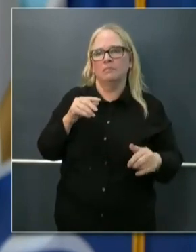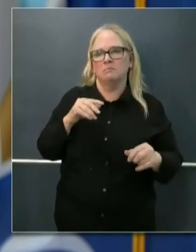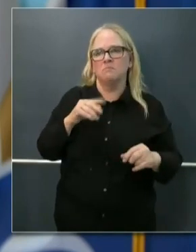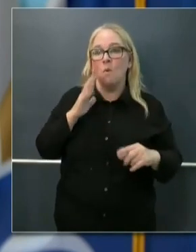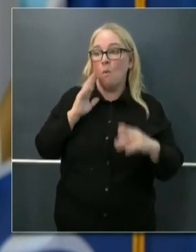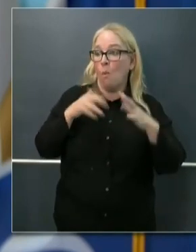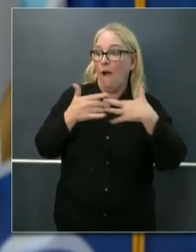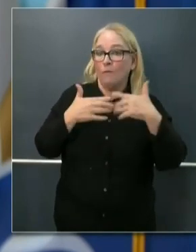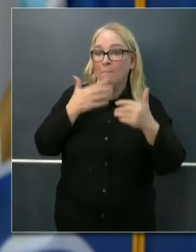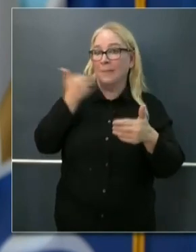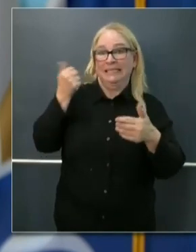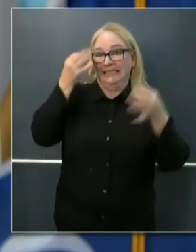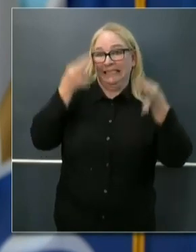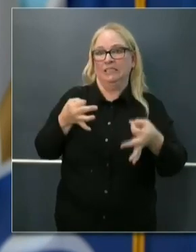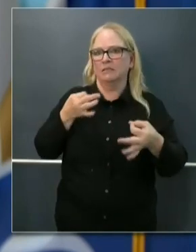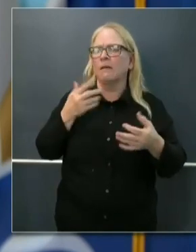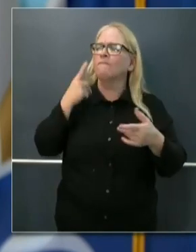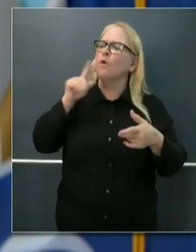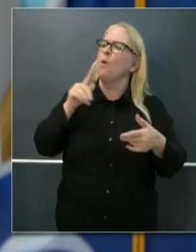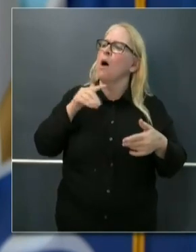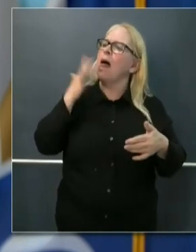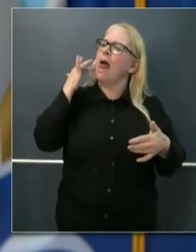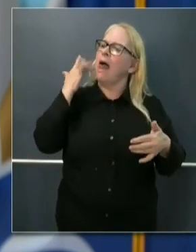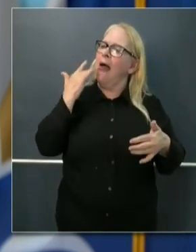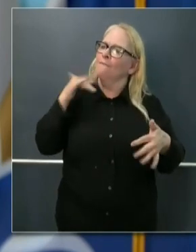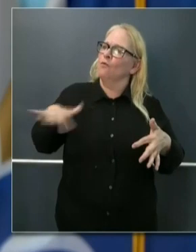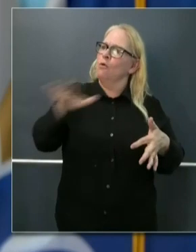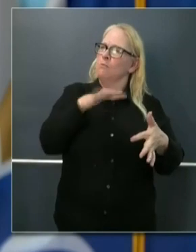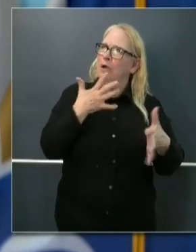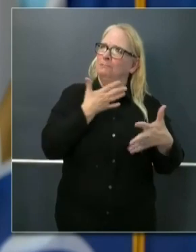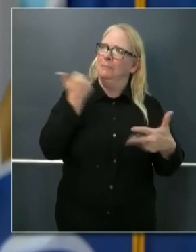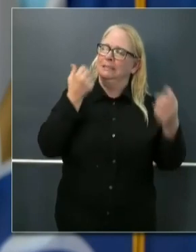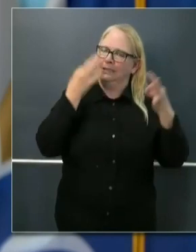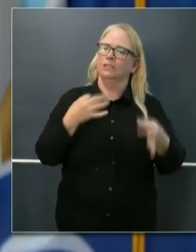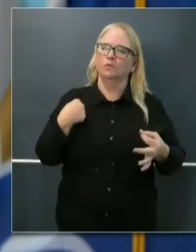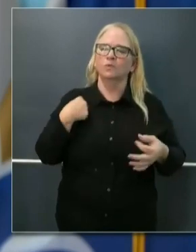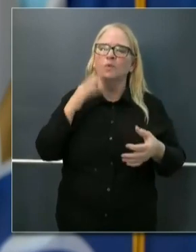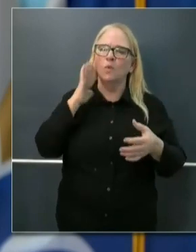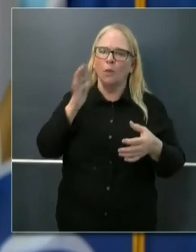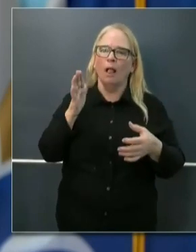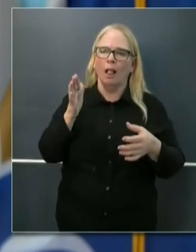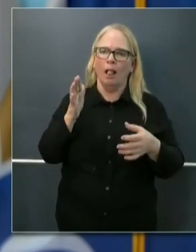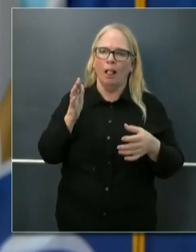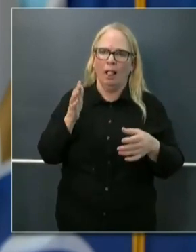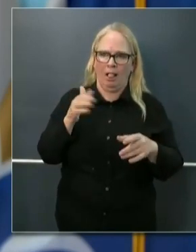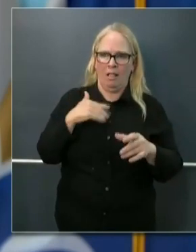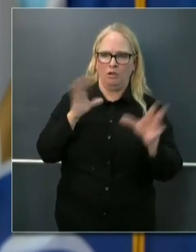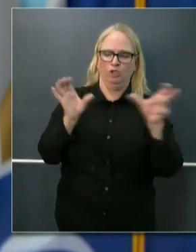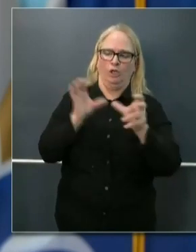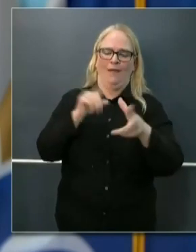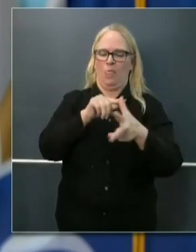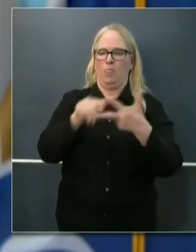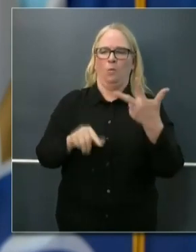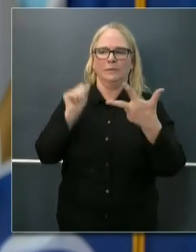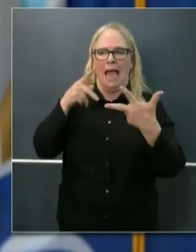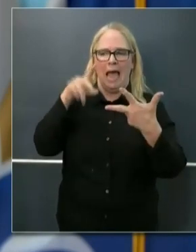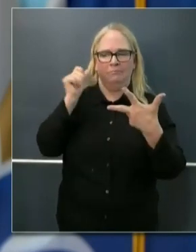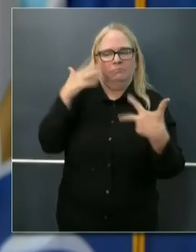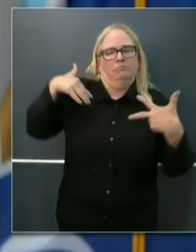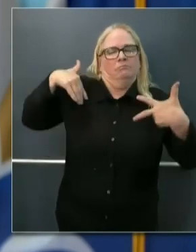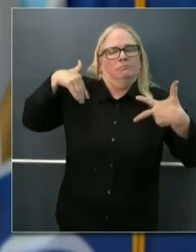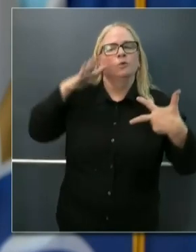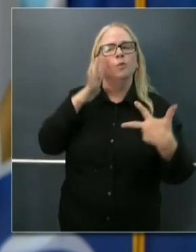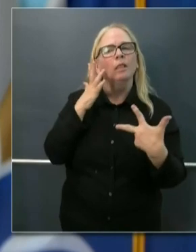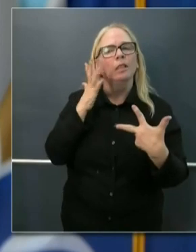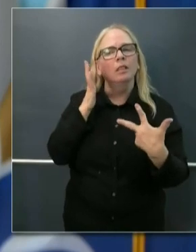the vast majority of Californians that we'll certify very, very shortly. Forgive me again for the long-windedness of that. But I want to